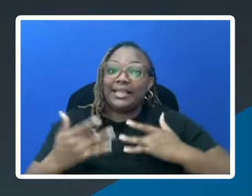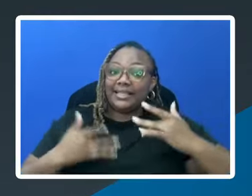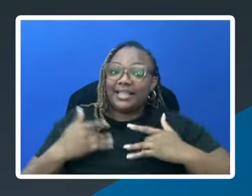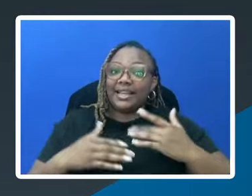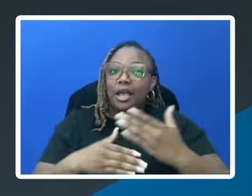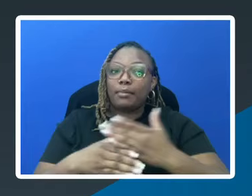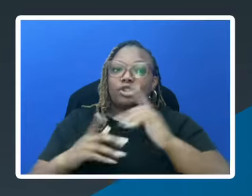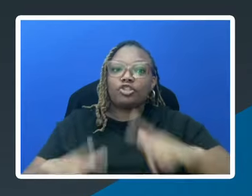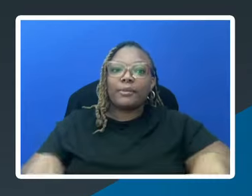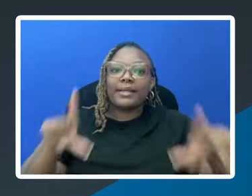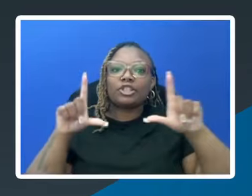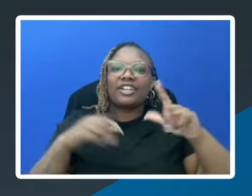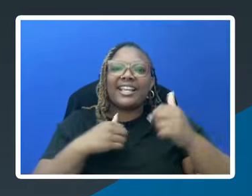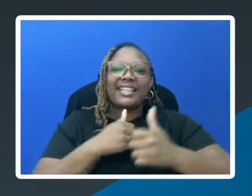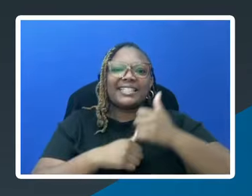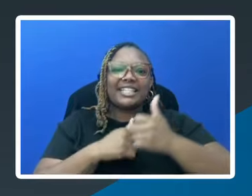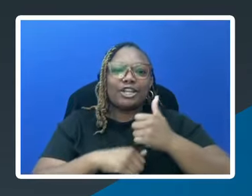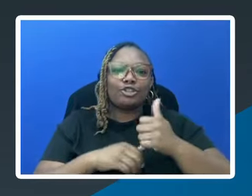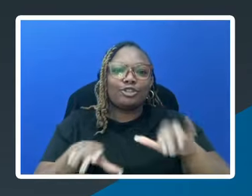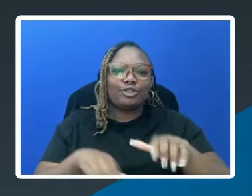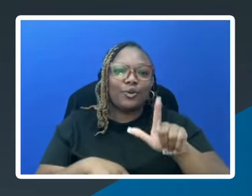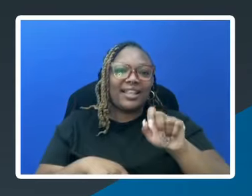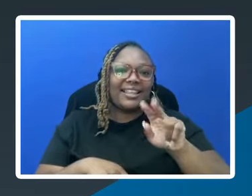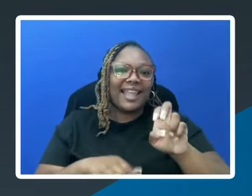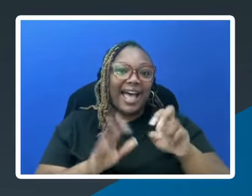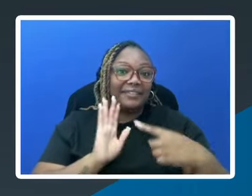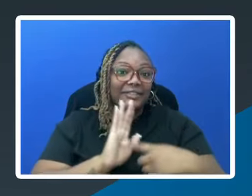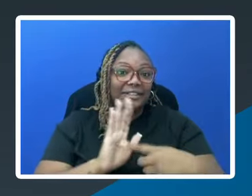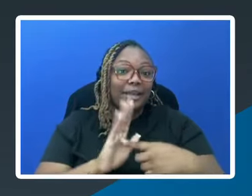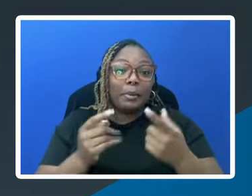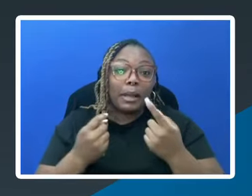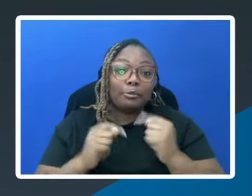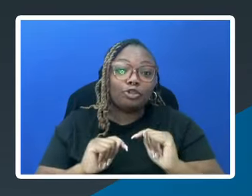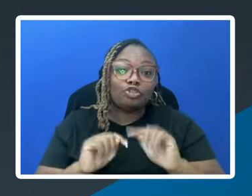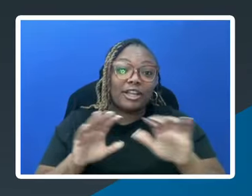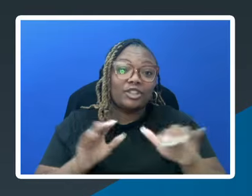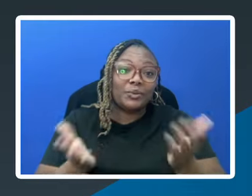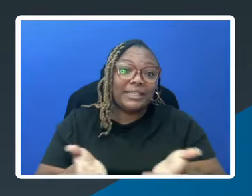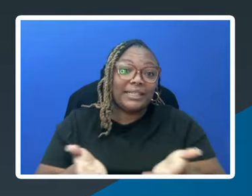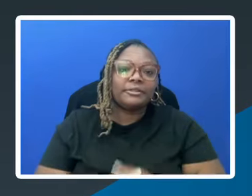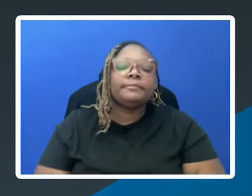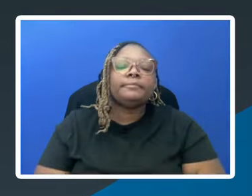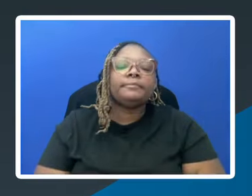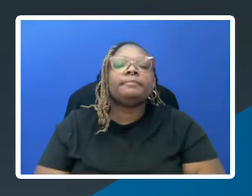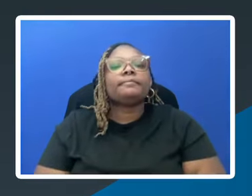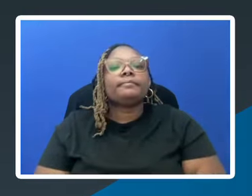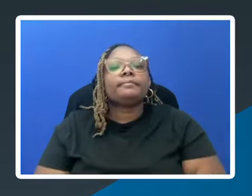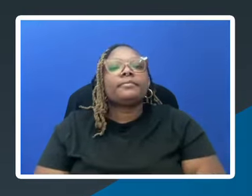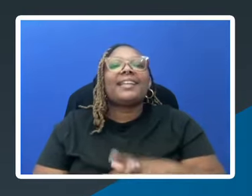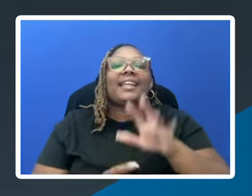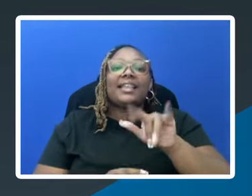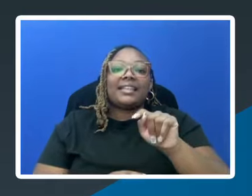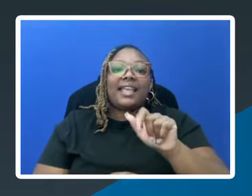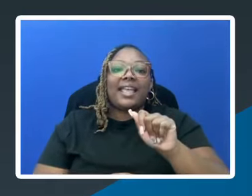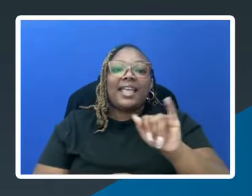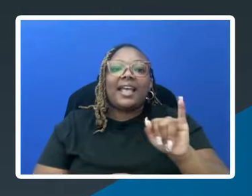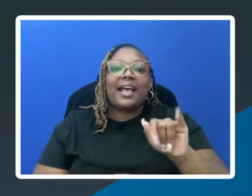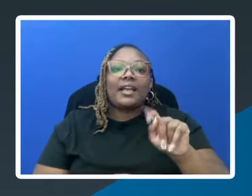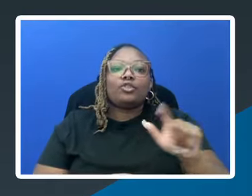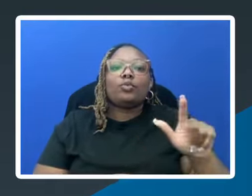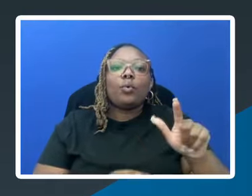to do a live demo, but I'm going to try to do it here. So this is an AI tool called Claude. You could use